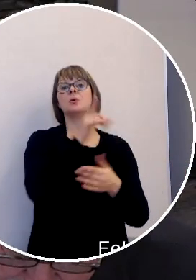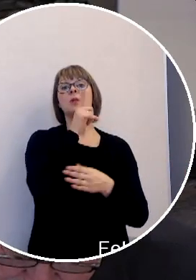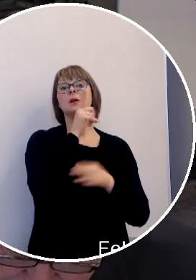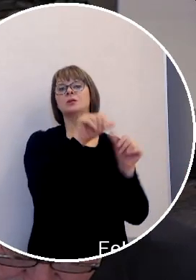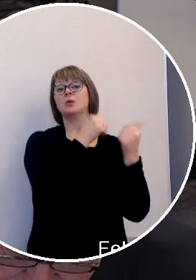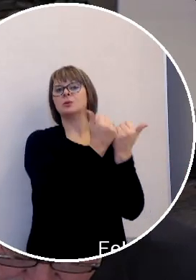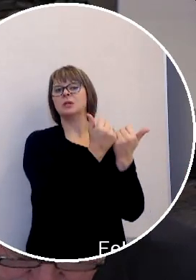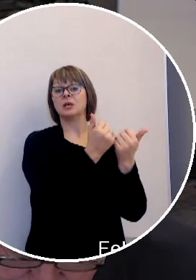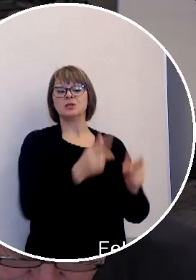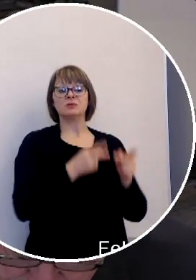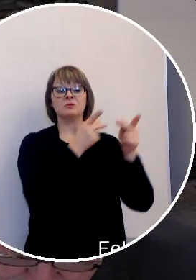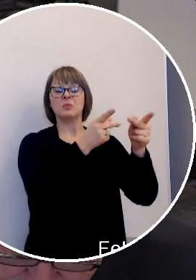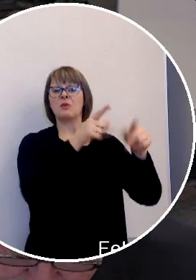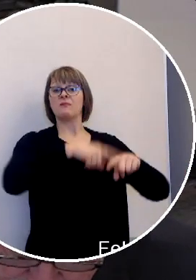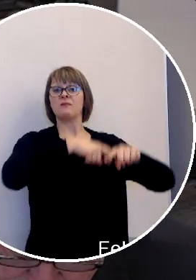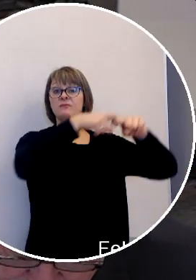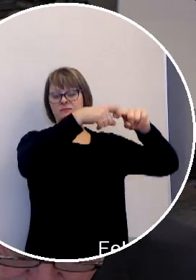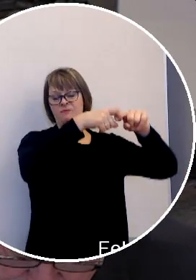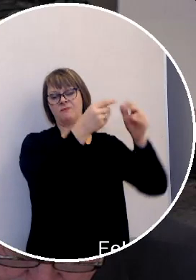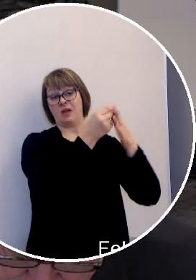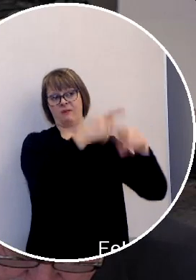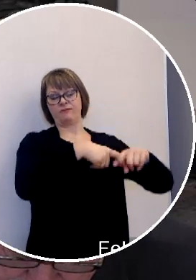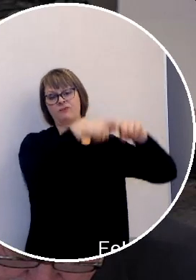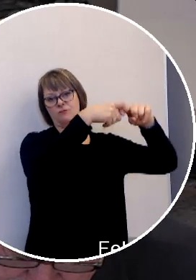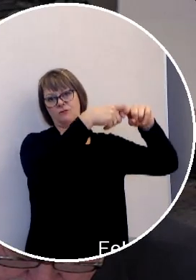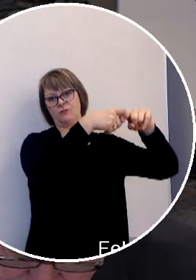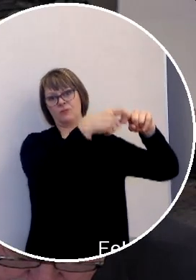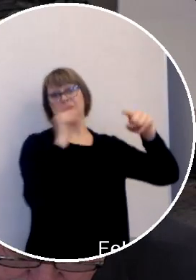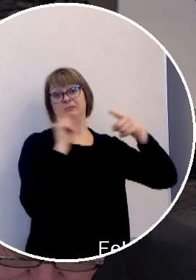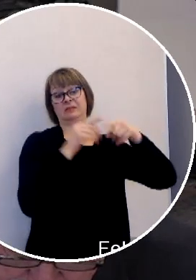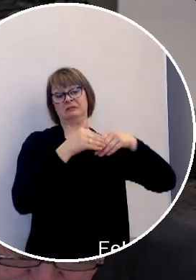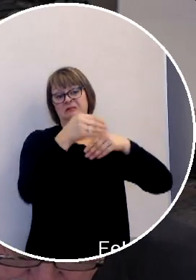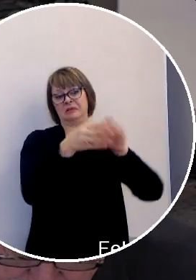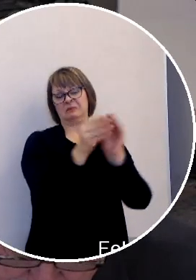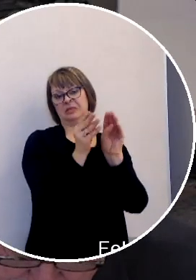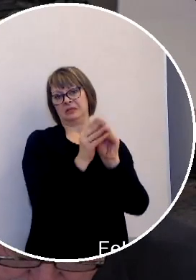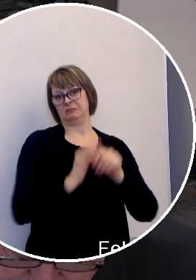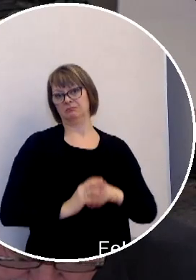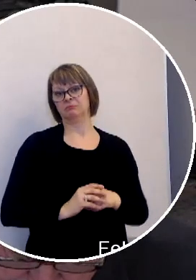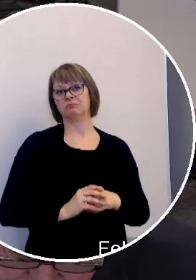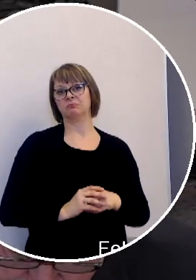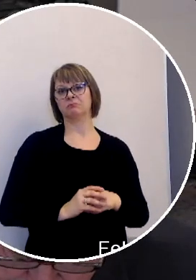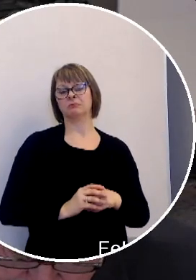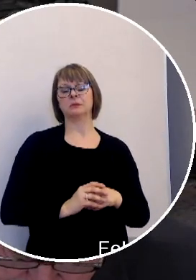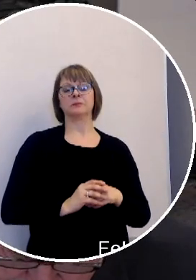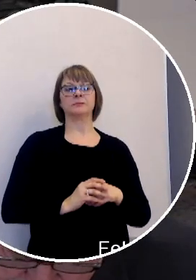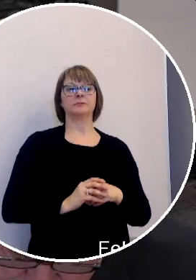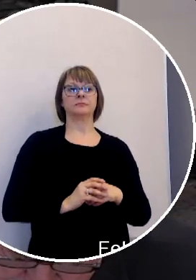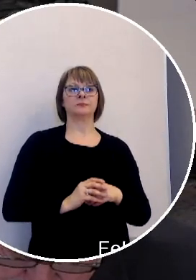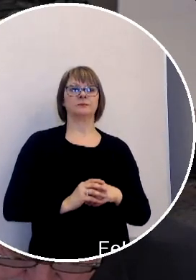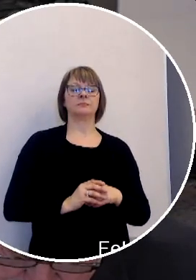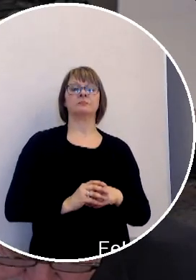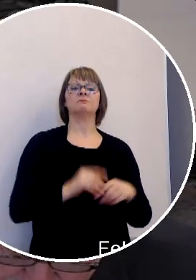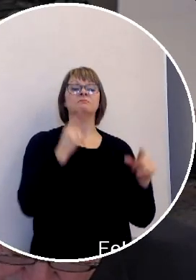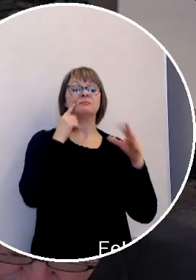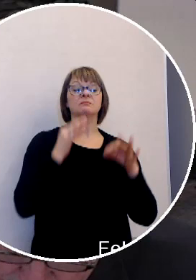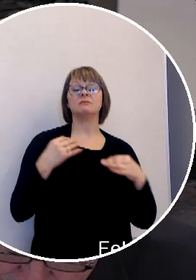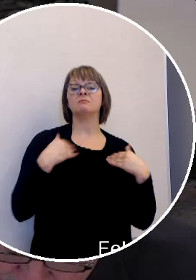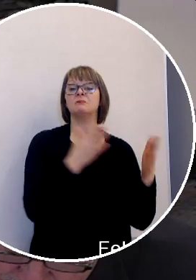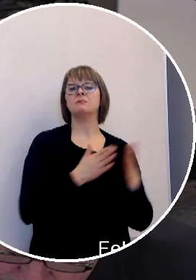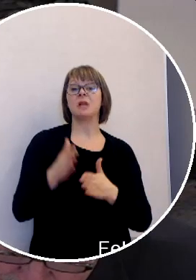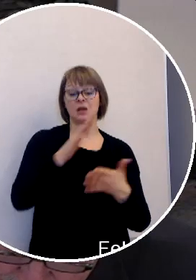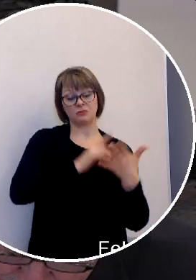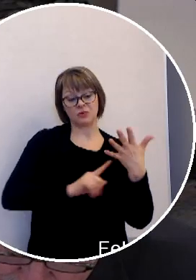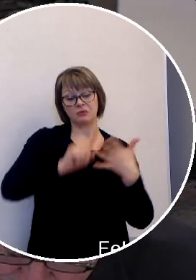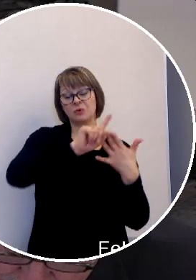Lunch Association proposed funding on hold until the next meeting or next conference call. It was decided to establish a strategic plan to